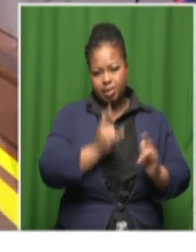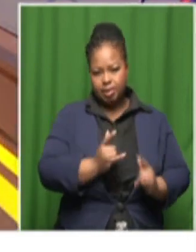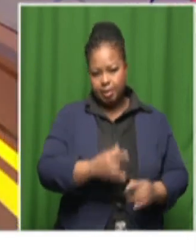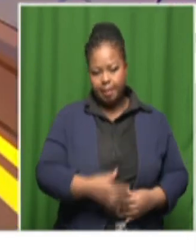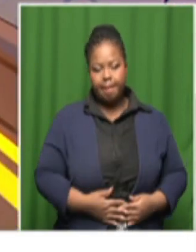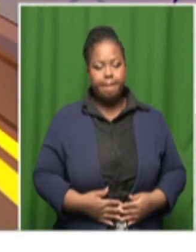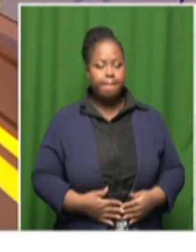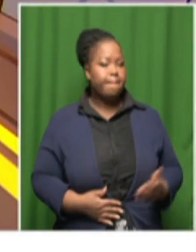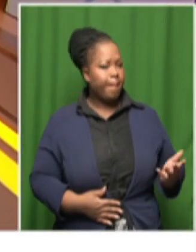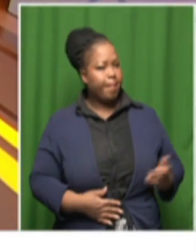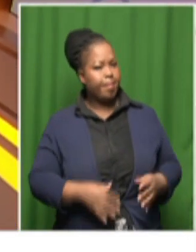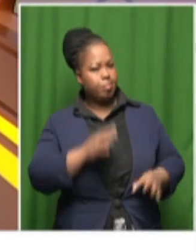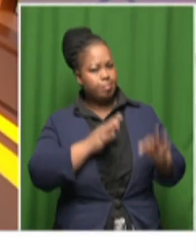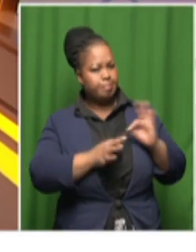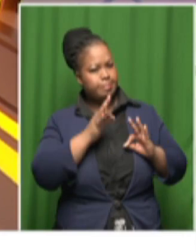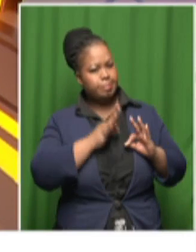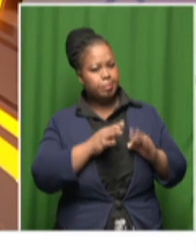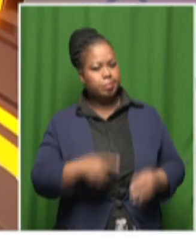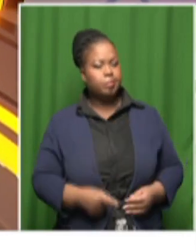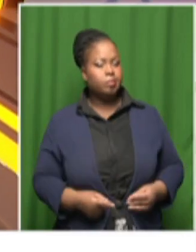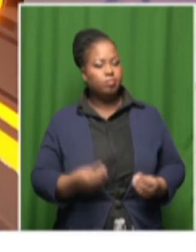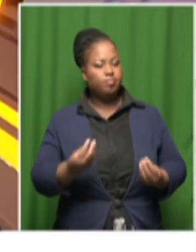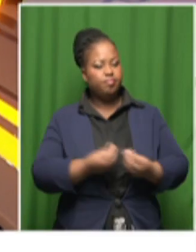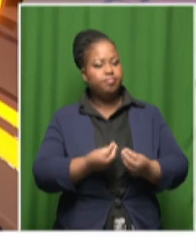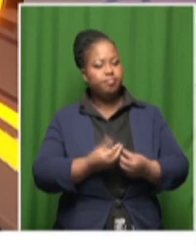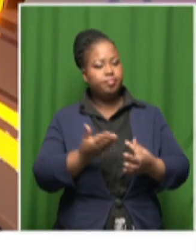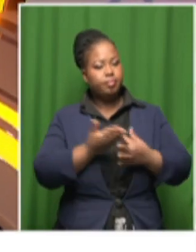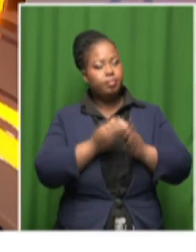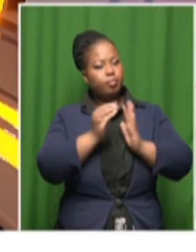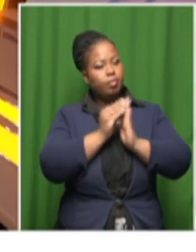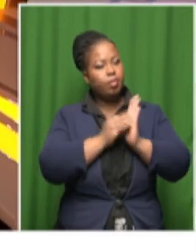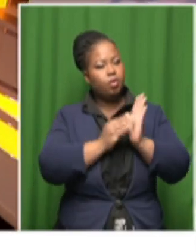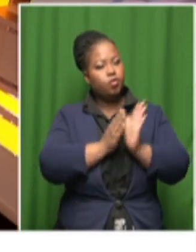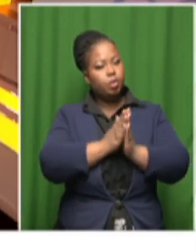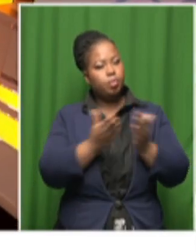us about, some of the notable cases that you narrate in the book.